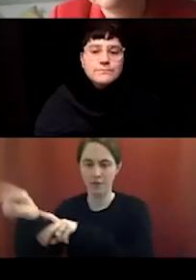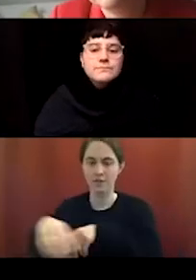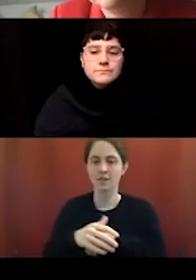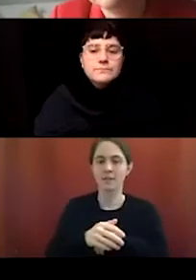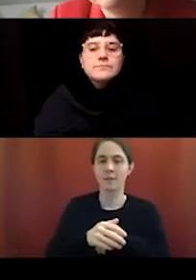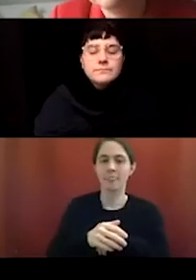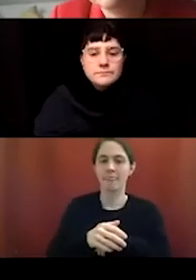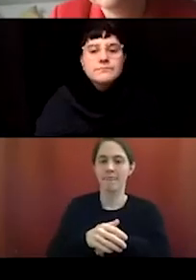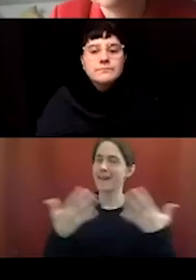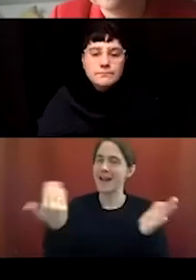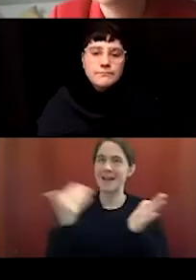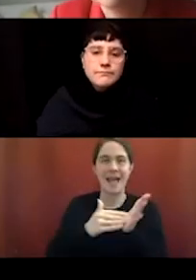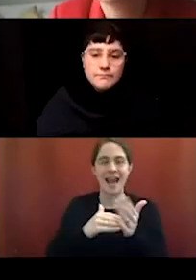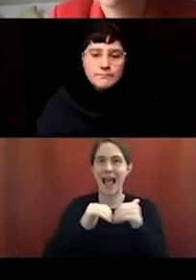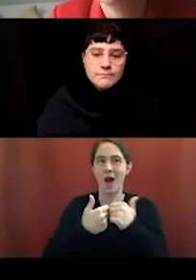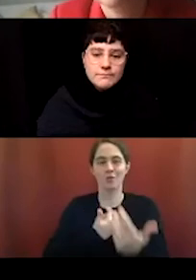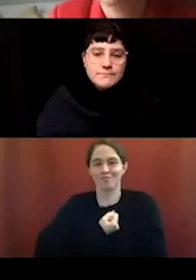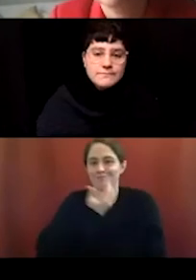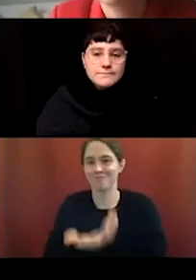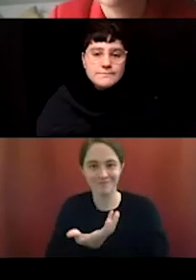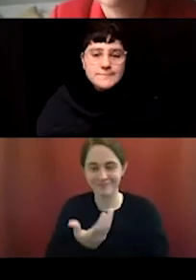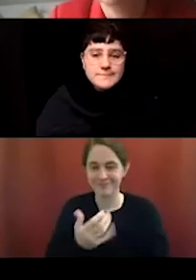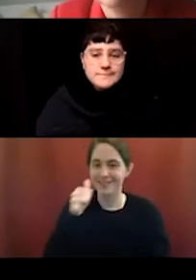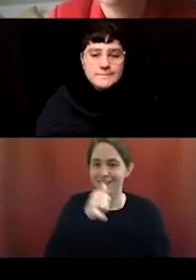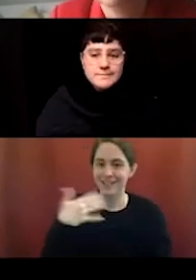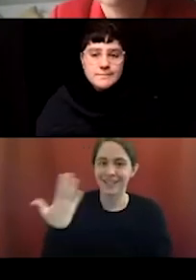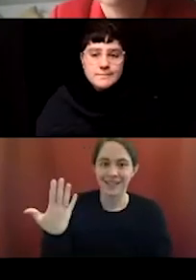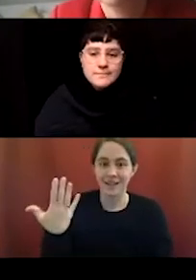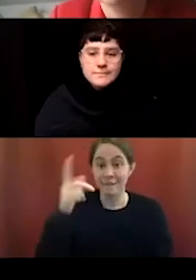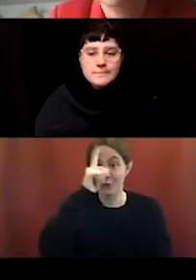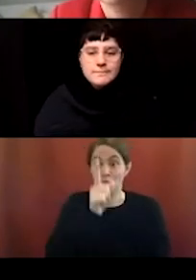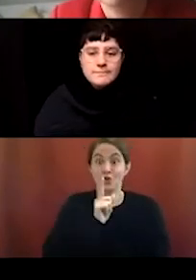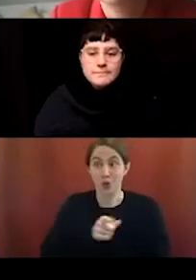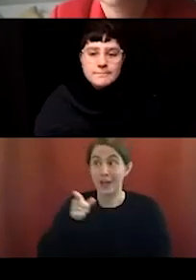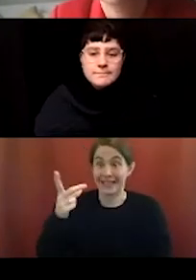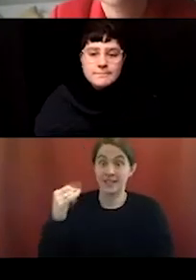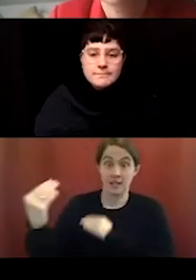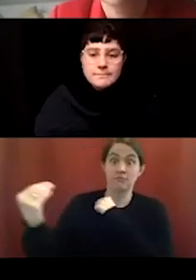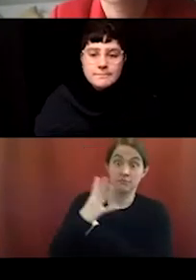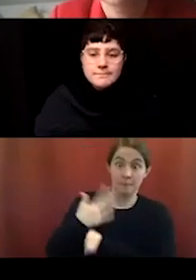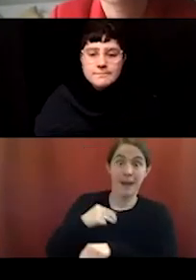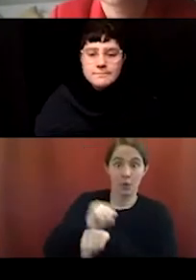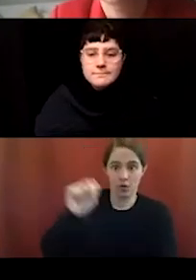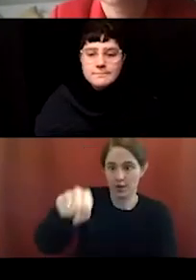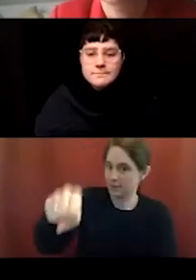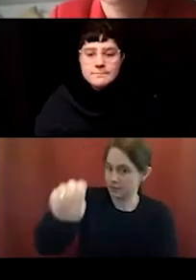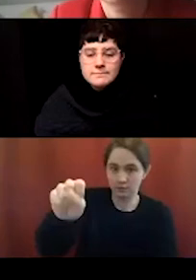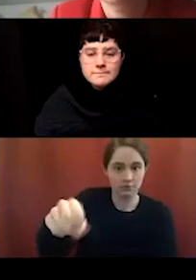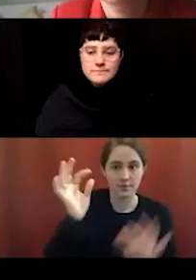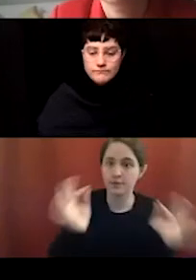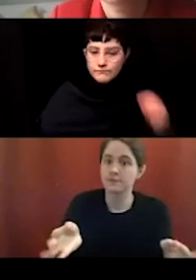It's hard to say. I mean, it's for sure there was influence, a big influence.